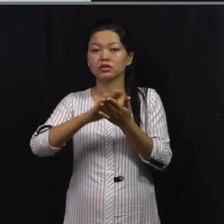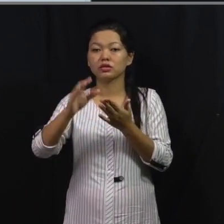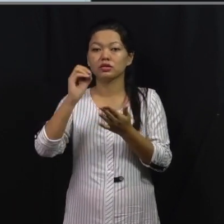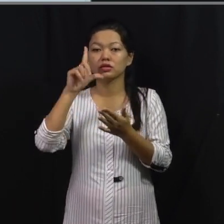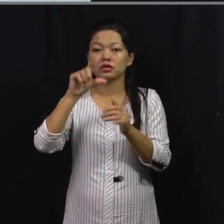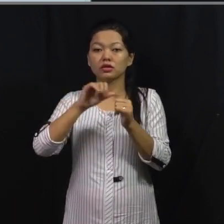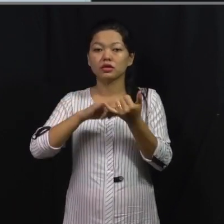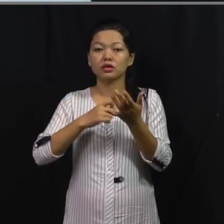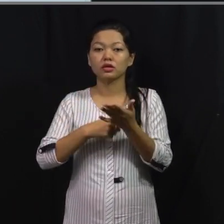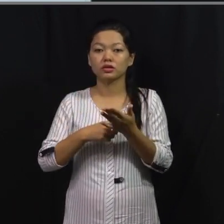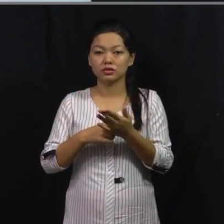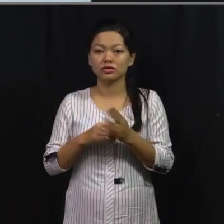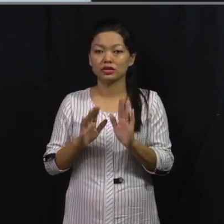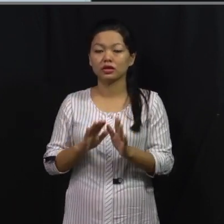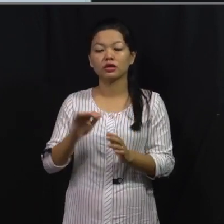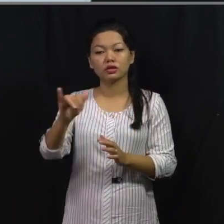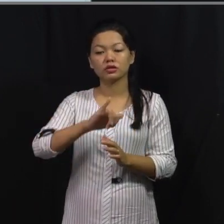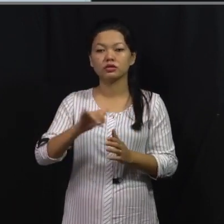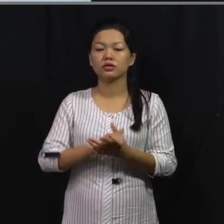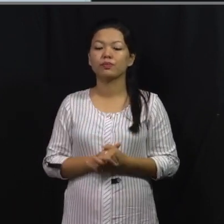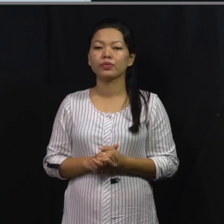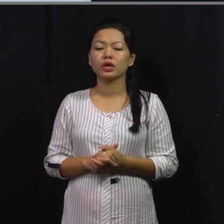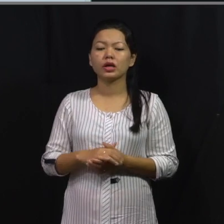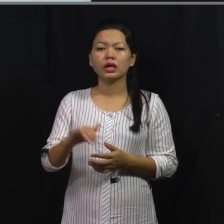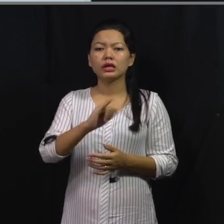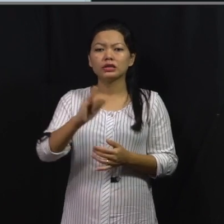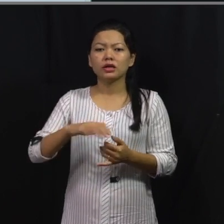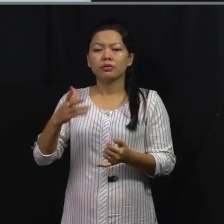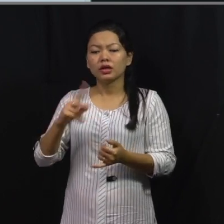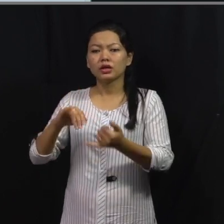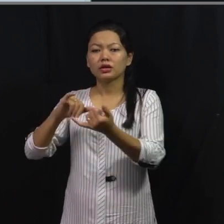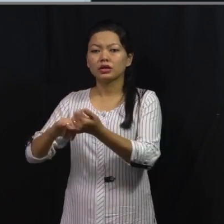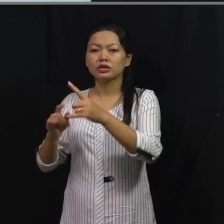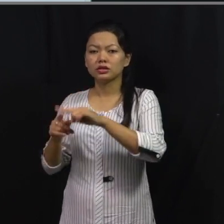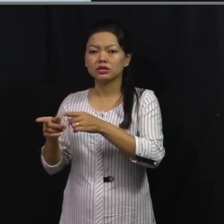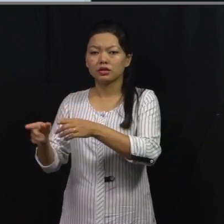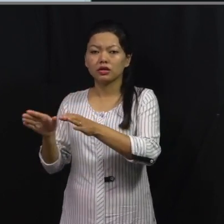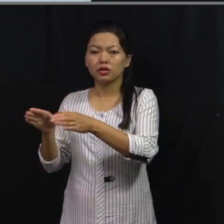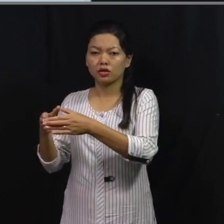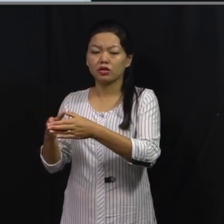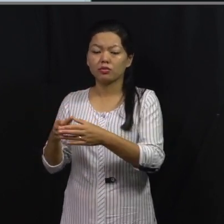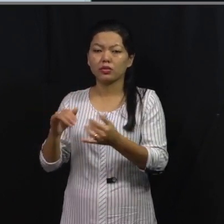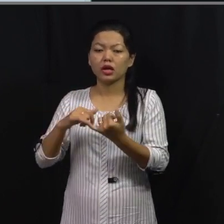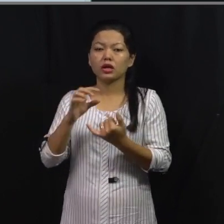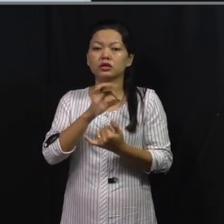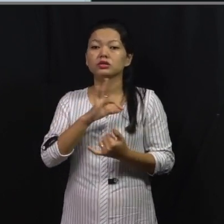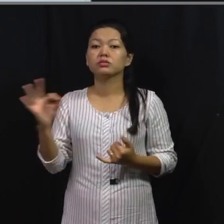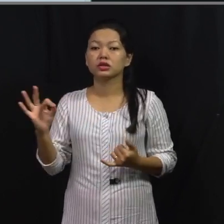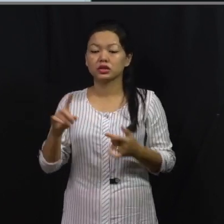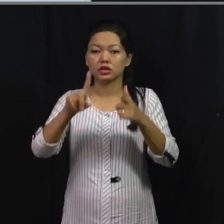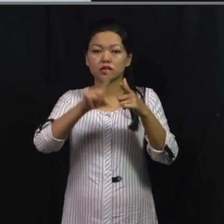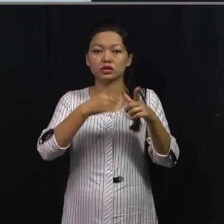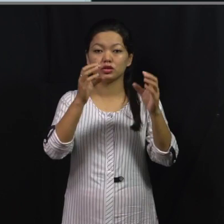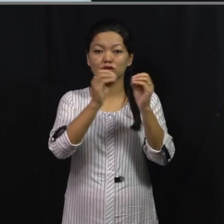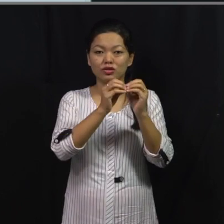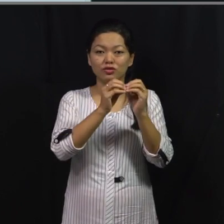of seats in government sectors, and also there is a proposal by the government in order to keep